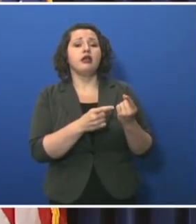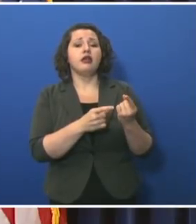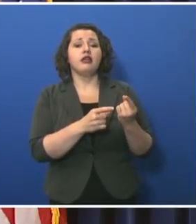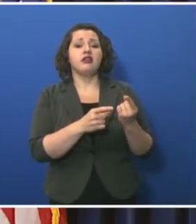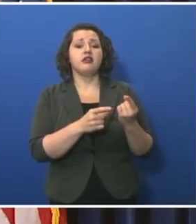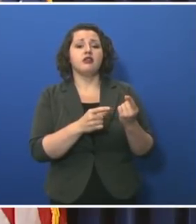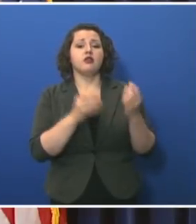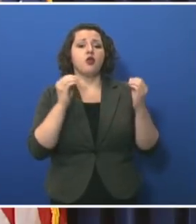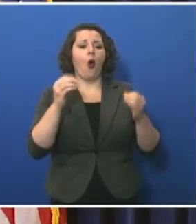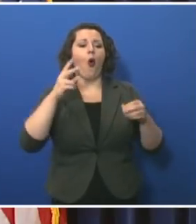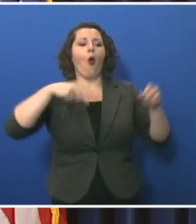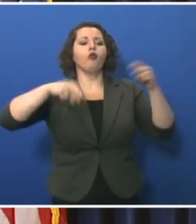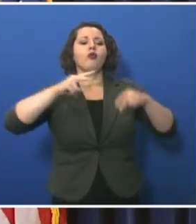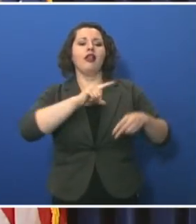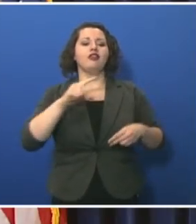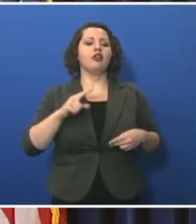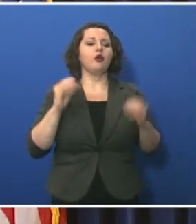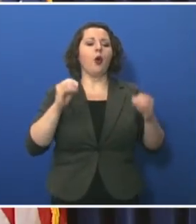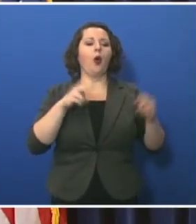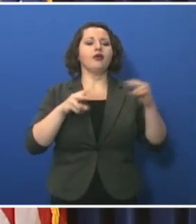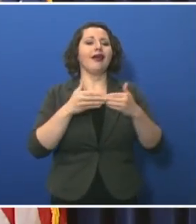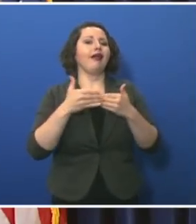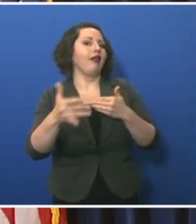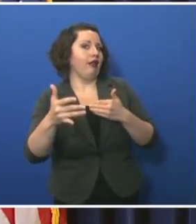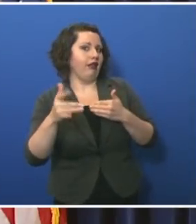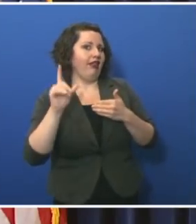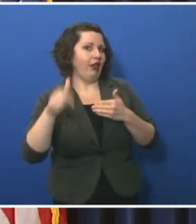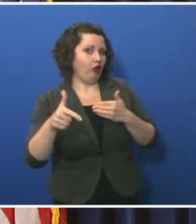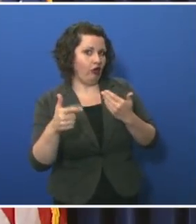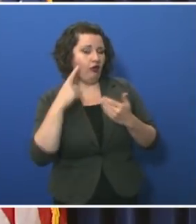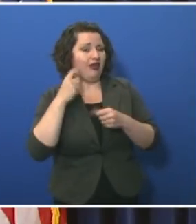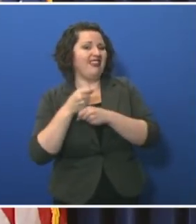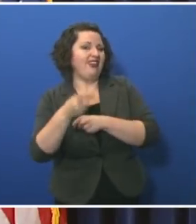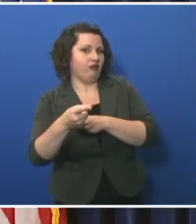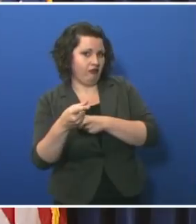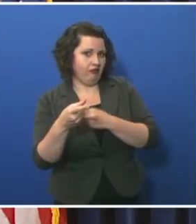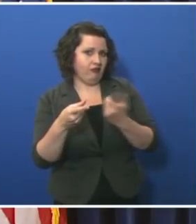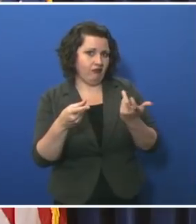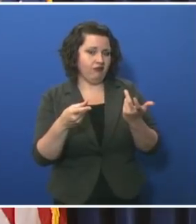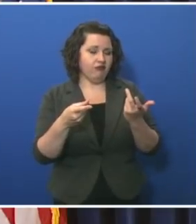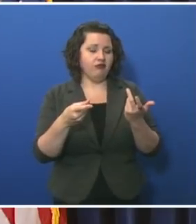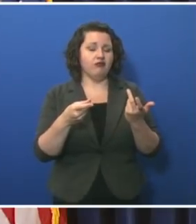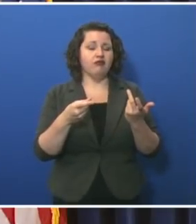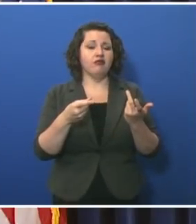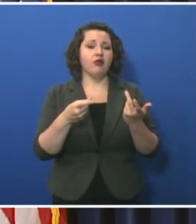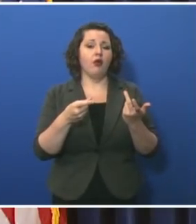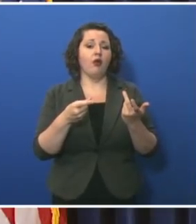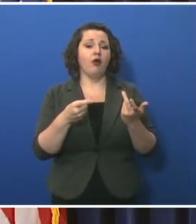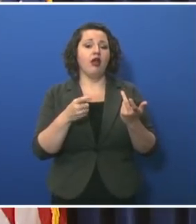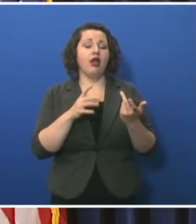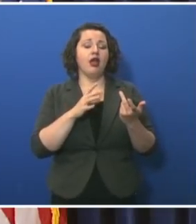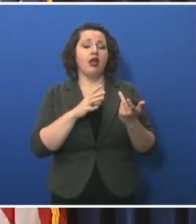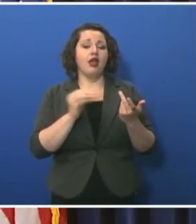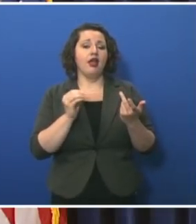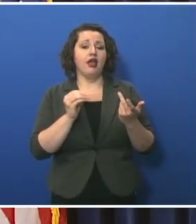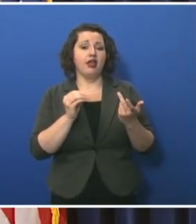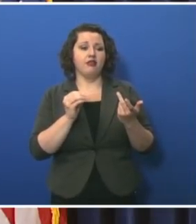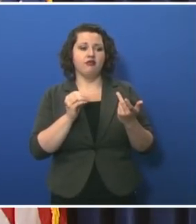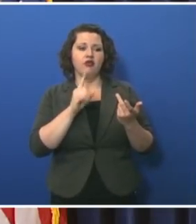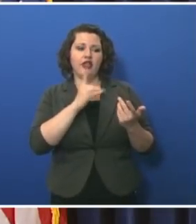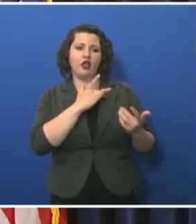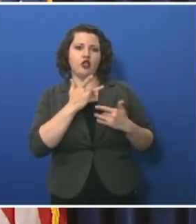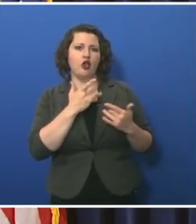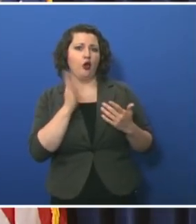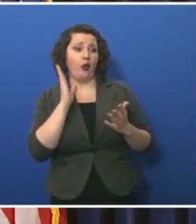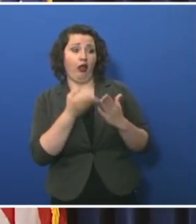of oversight that the legislature will have going forward for the next year's budget, and a concern of openness. Can you